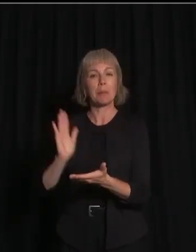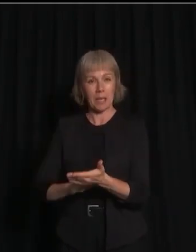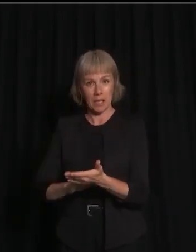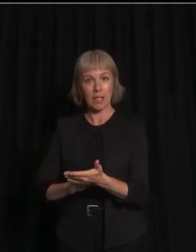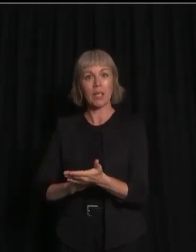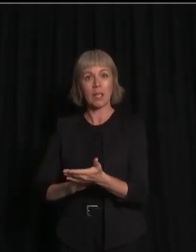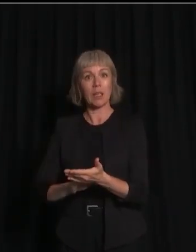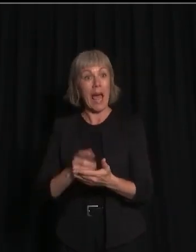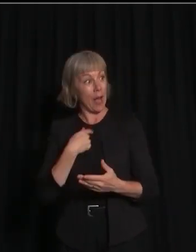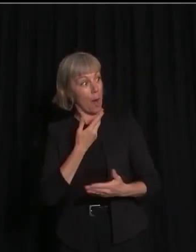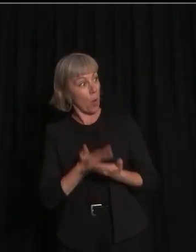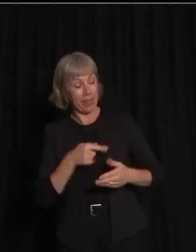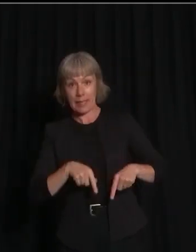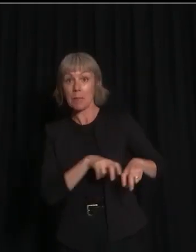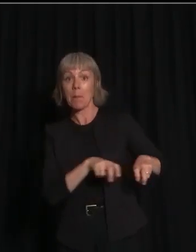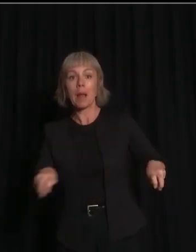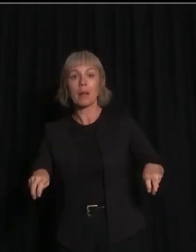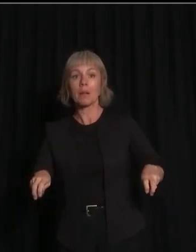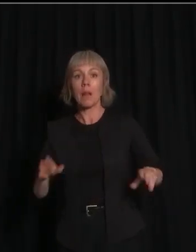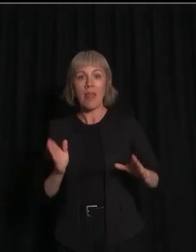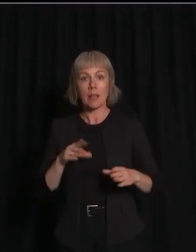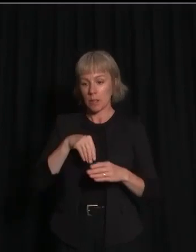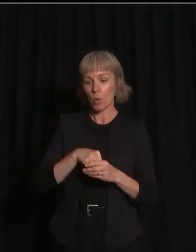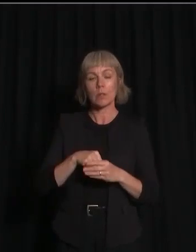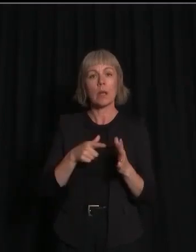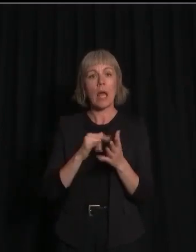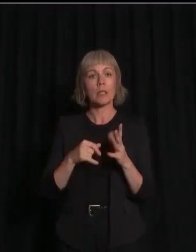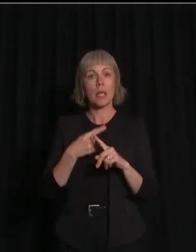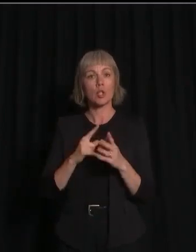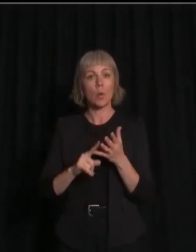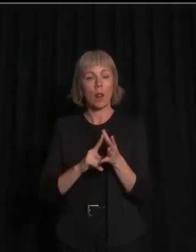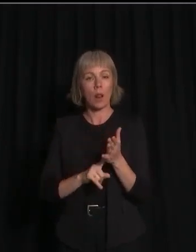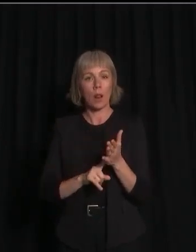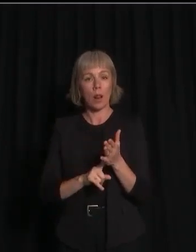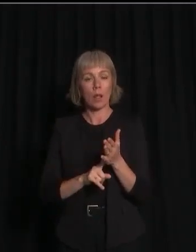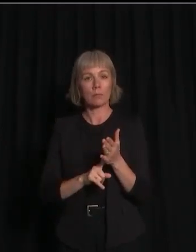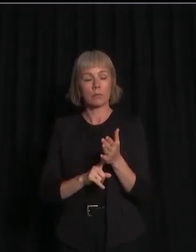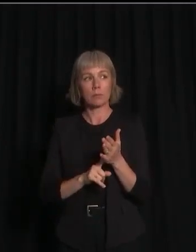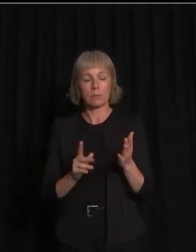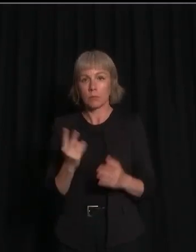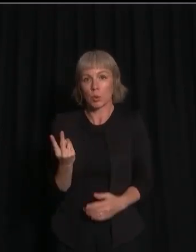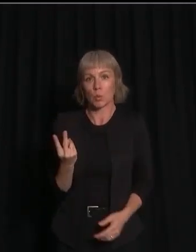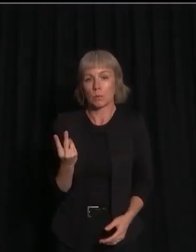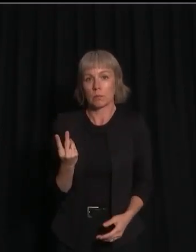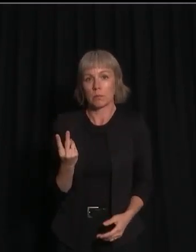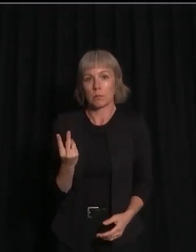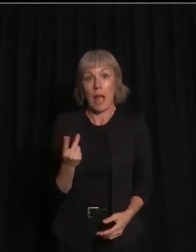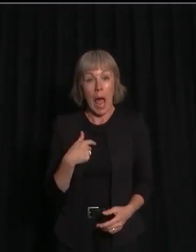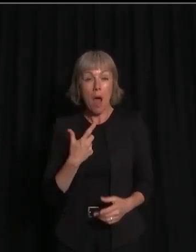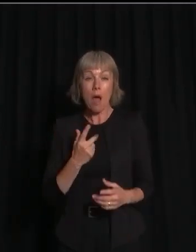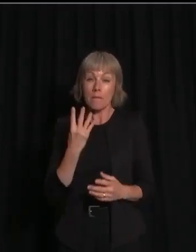of the asexuality content. And I spent 4 months and had a breakdown trying to get even that